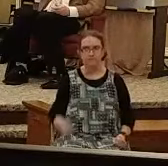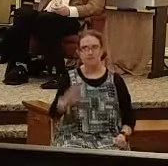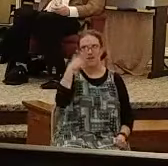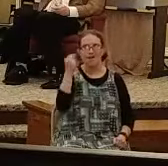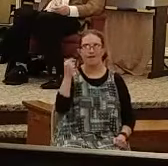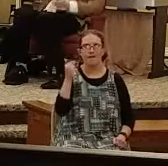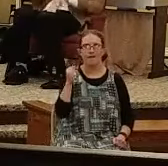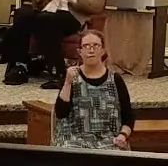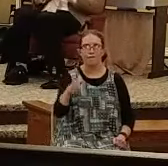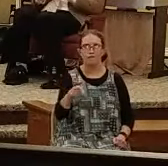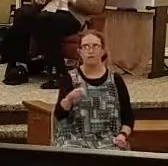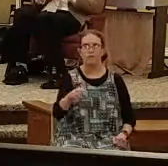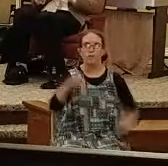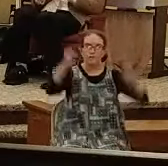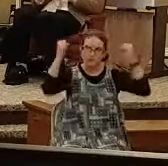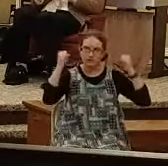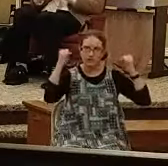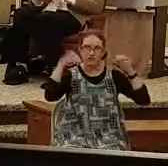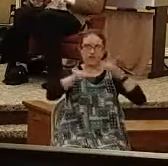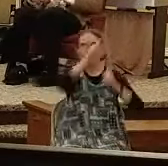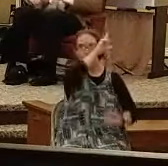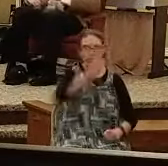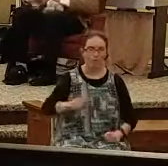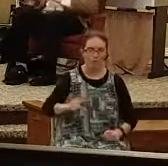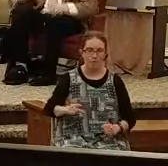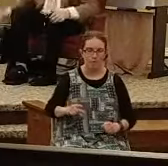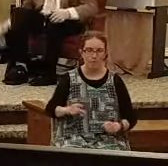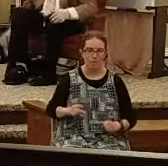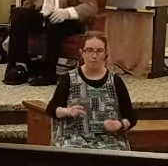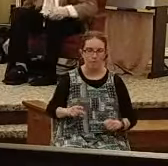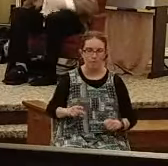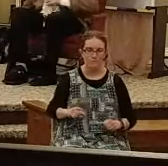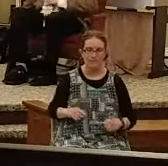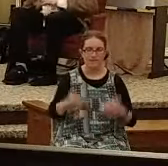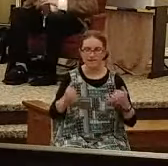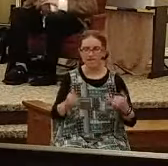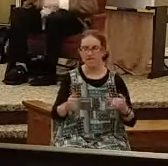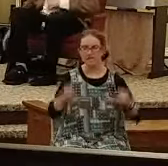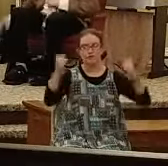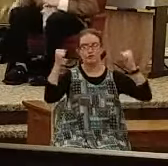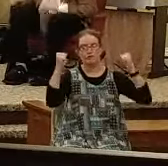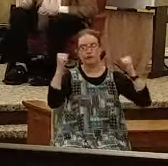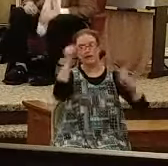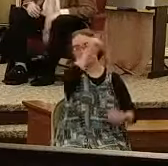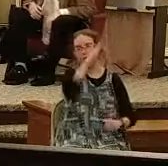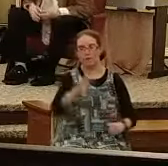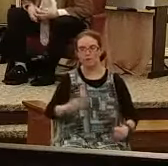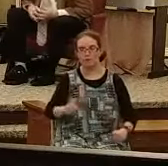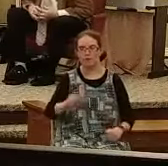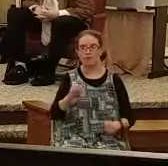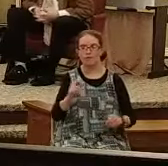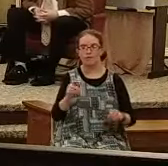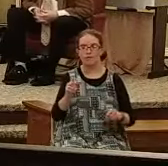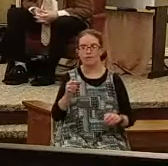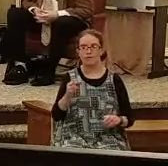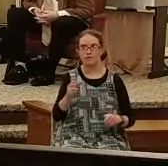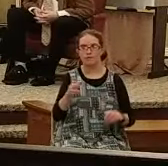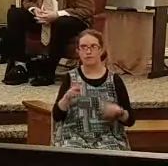for you to be strong in the Lord. Now, if you're strong in the Lord, you're going to